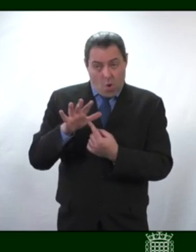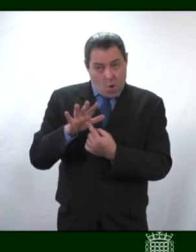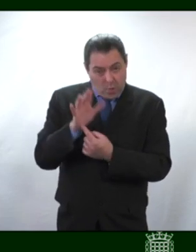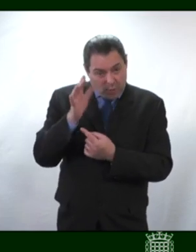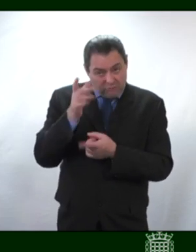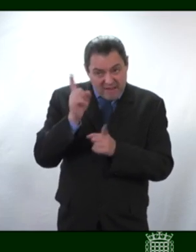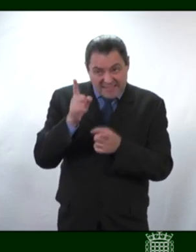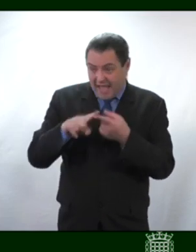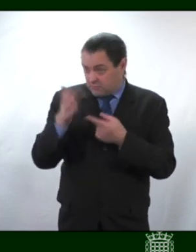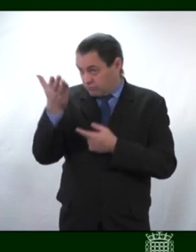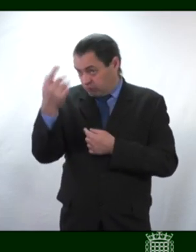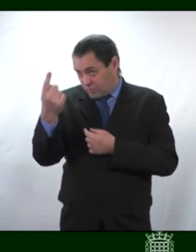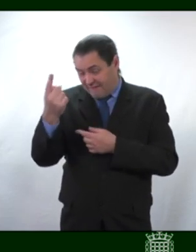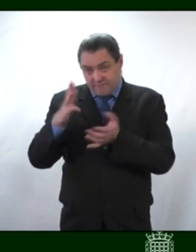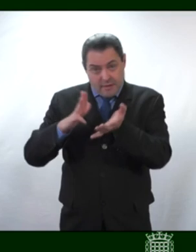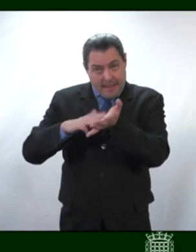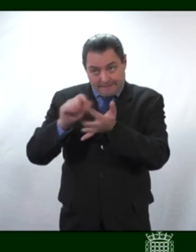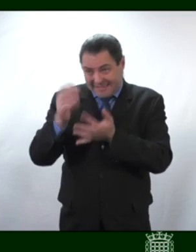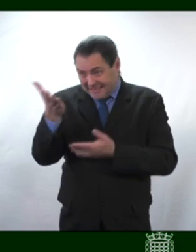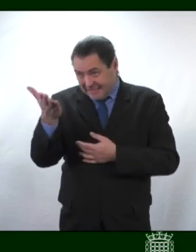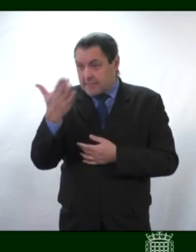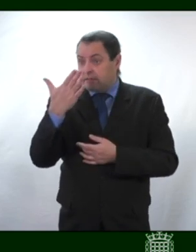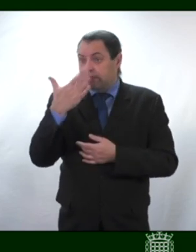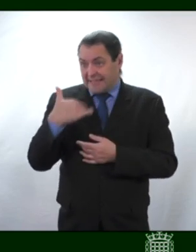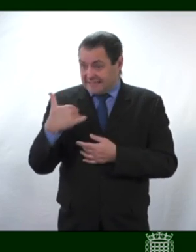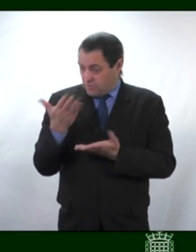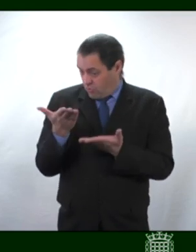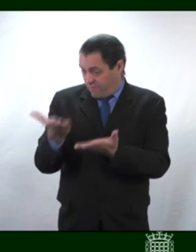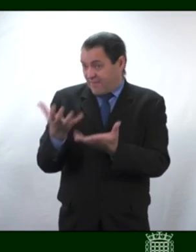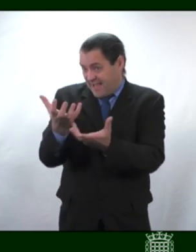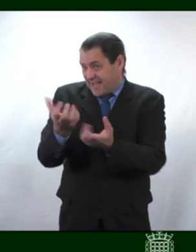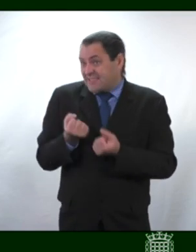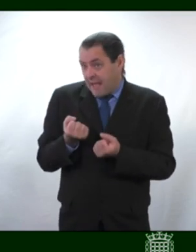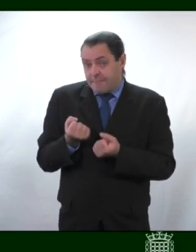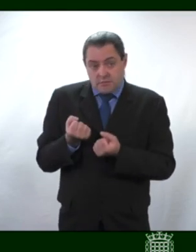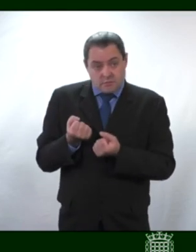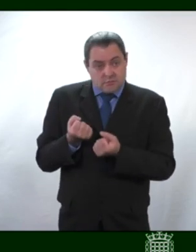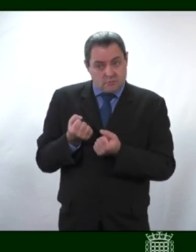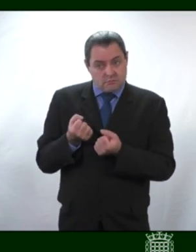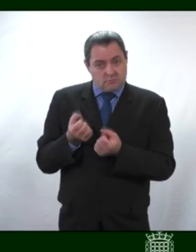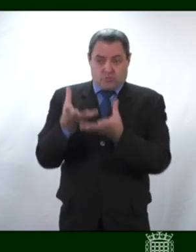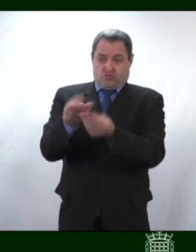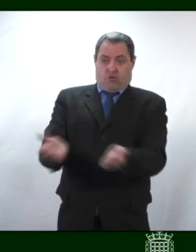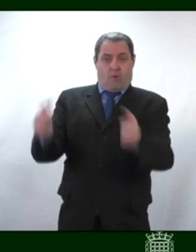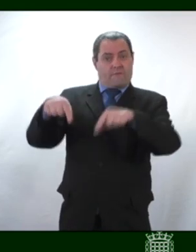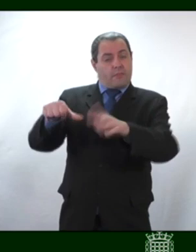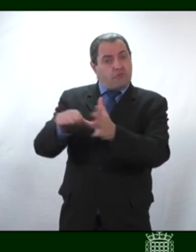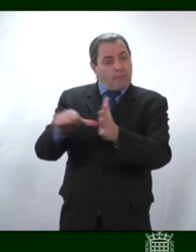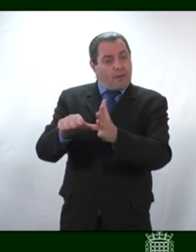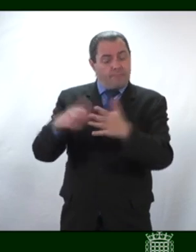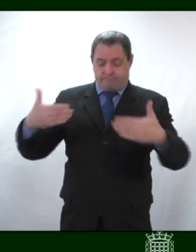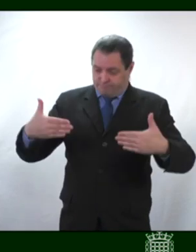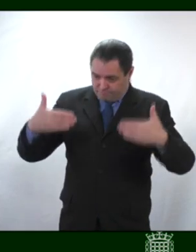Gentleman, to take forward the offer that's there to resolve this, and for us all